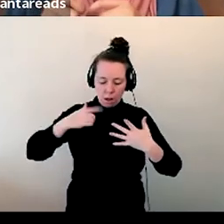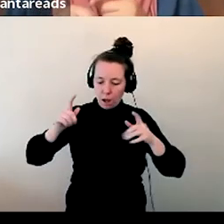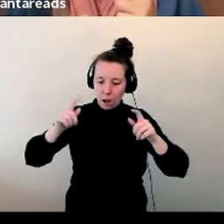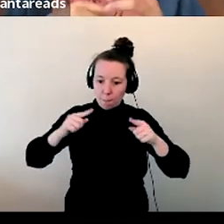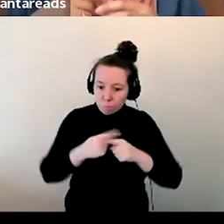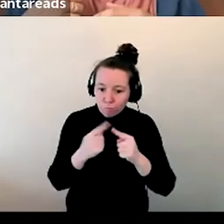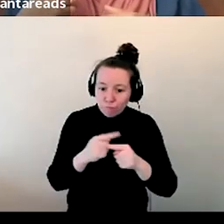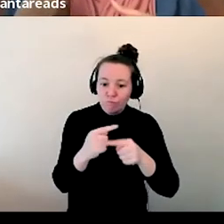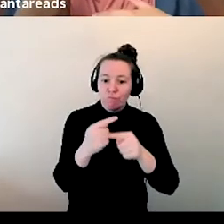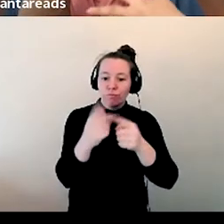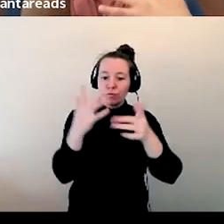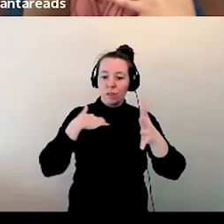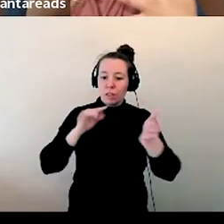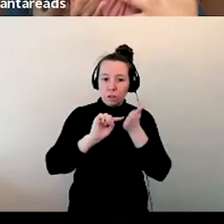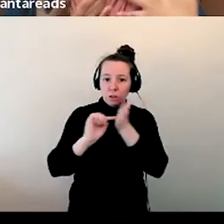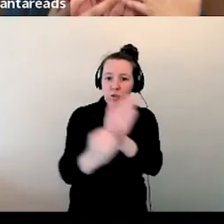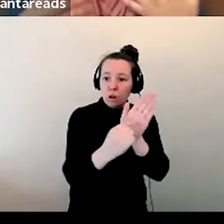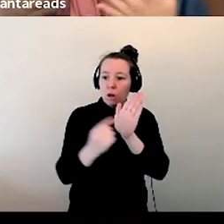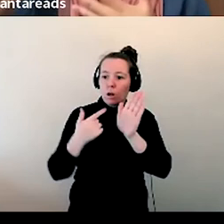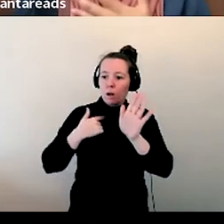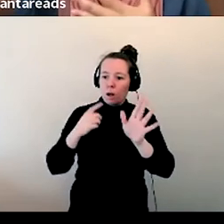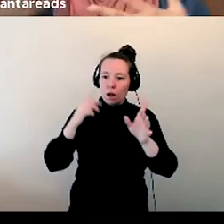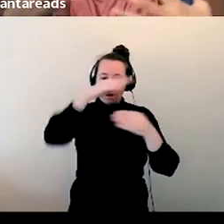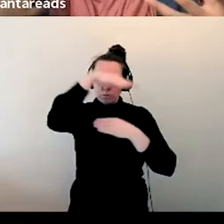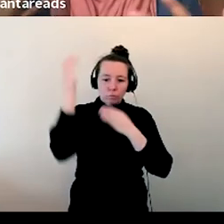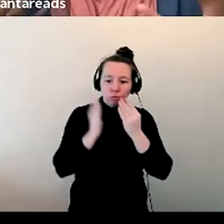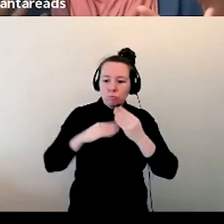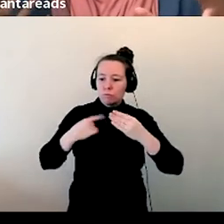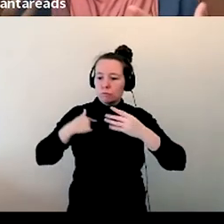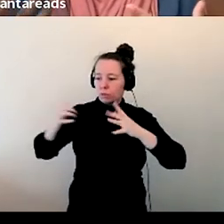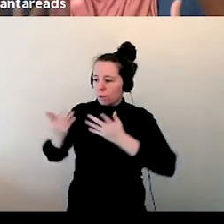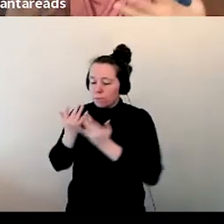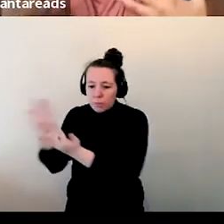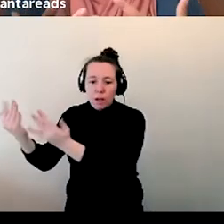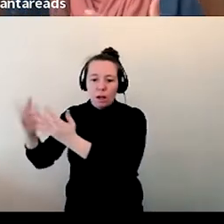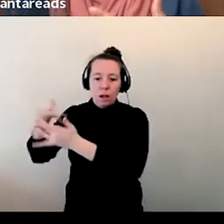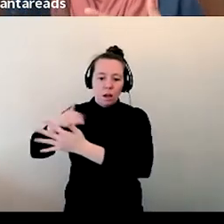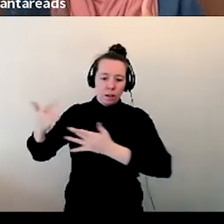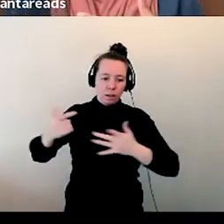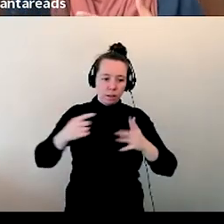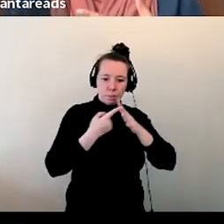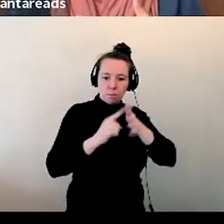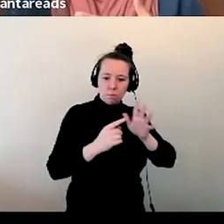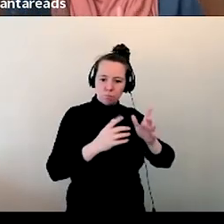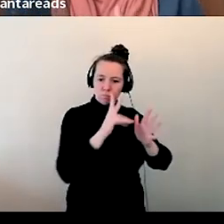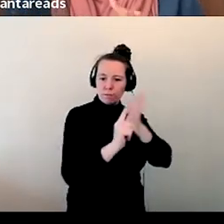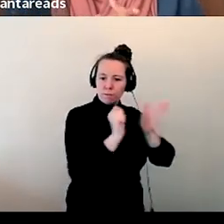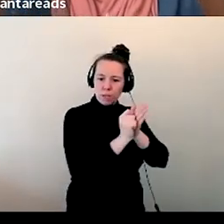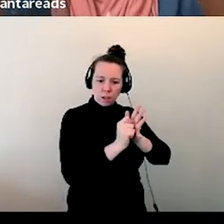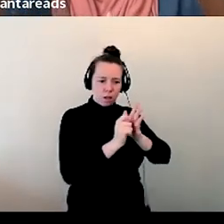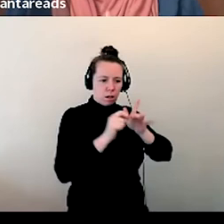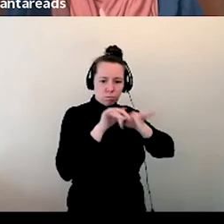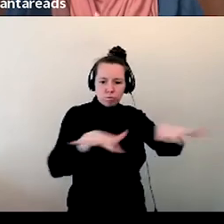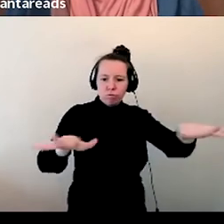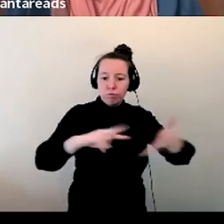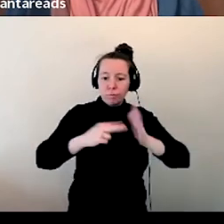a video about it. And then like do like a whole aesthetic. I turned the fire on, like it was this whole thing. Like, it's always going to be the book that comes first that just like